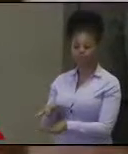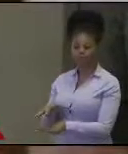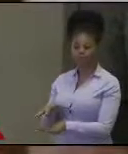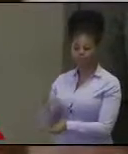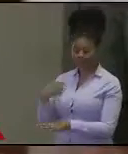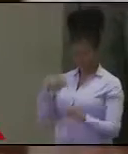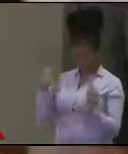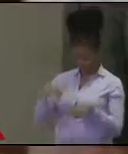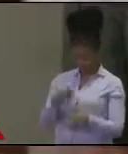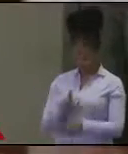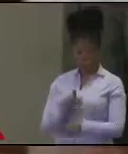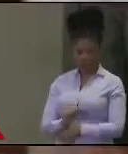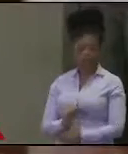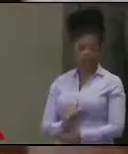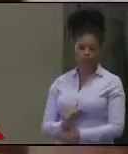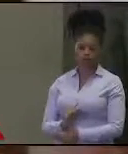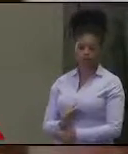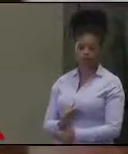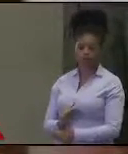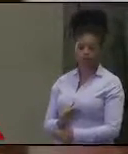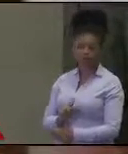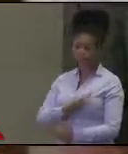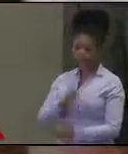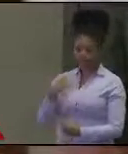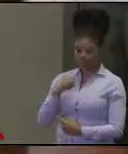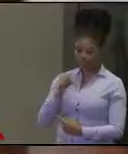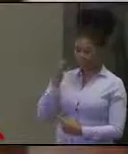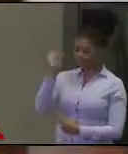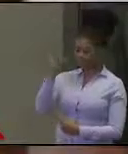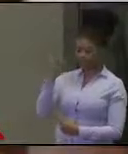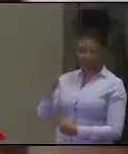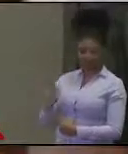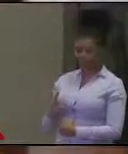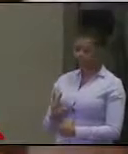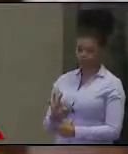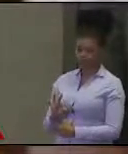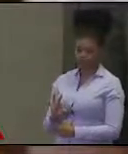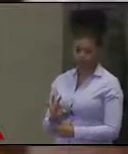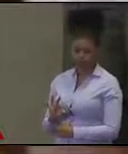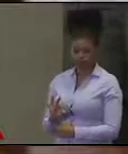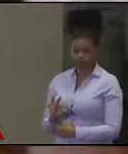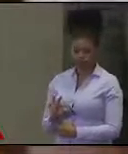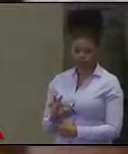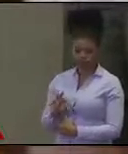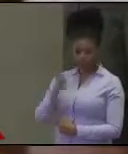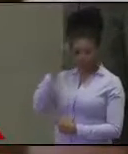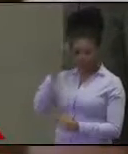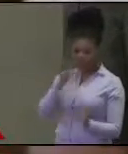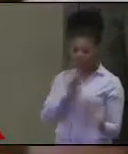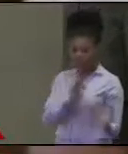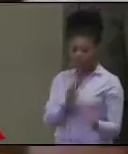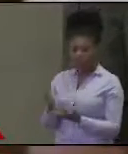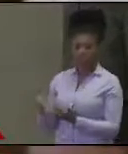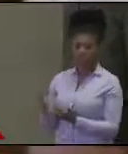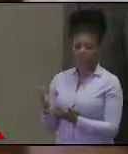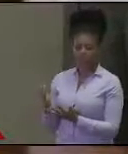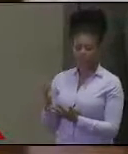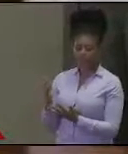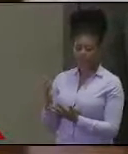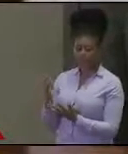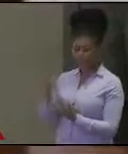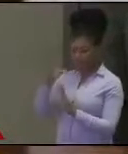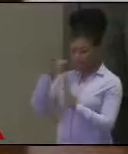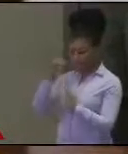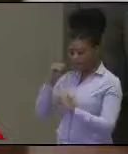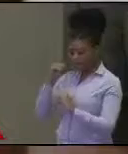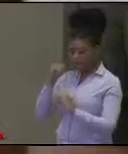for. We're not here to tick boxes. Imagine how is it like to sleep